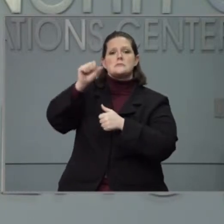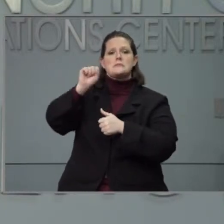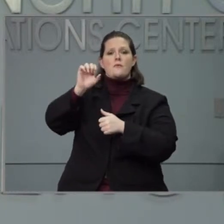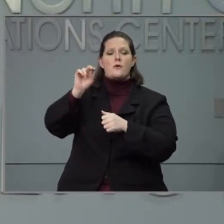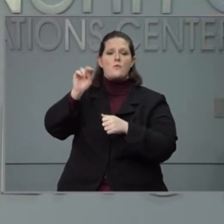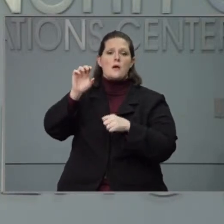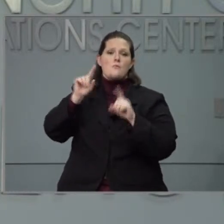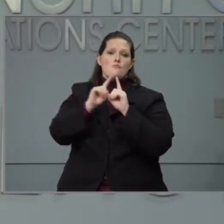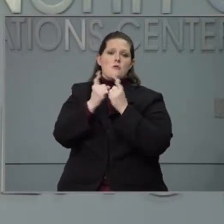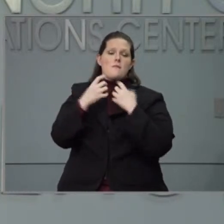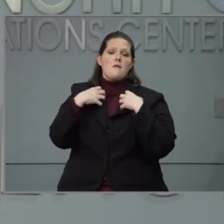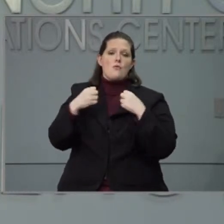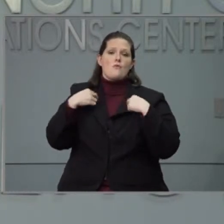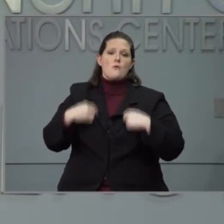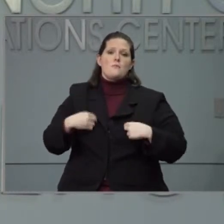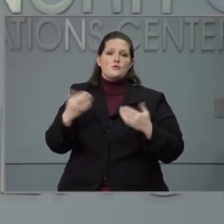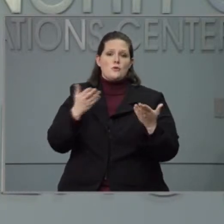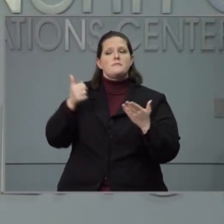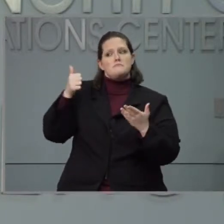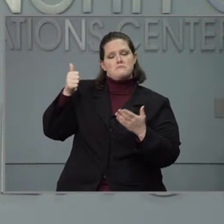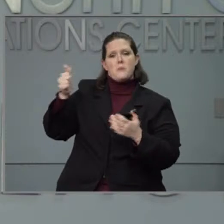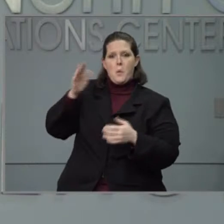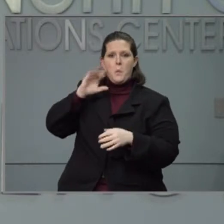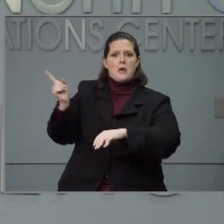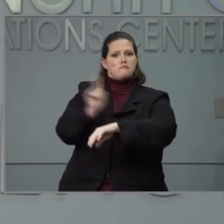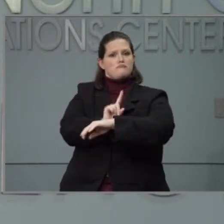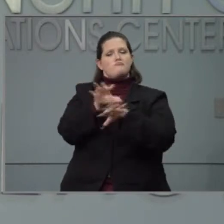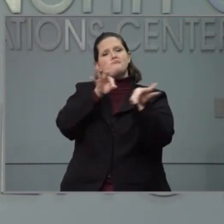Human Services, will detail in just a minute.